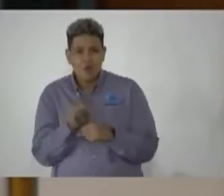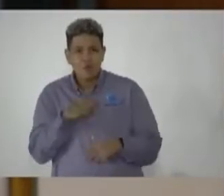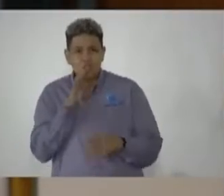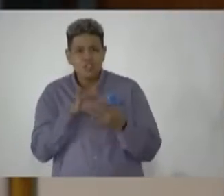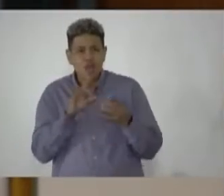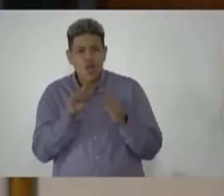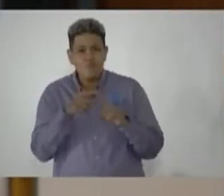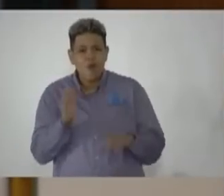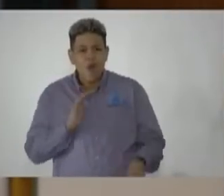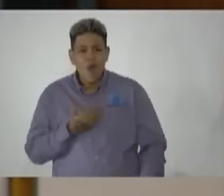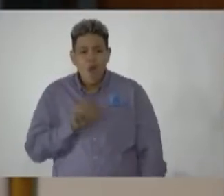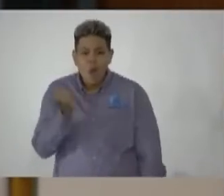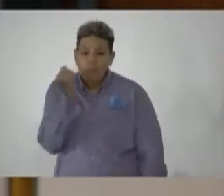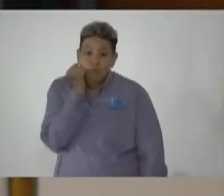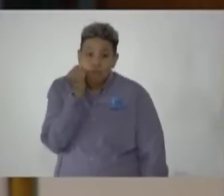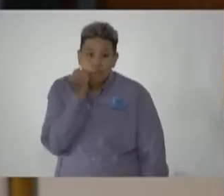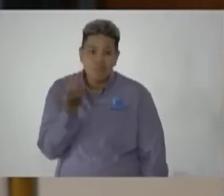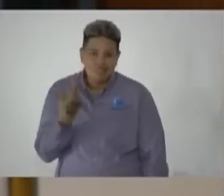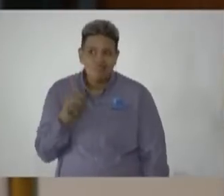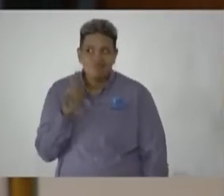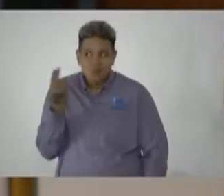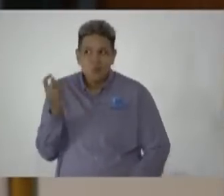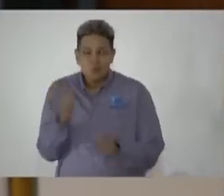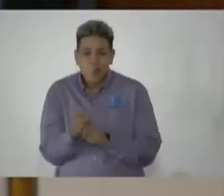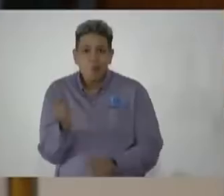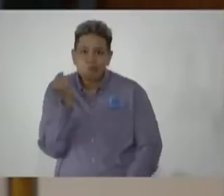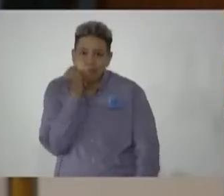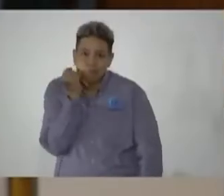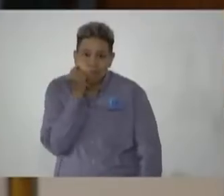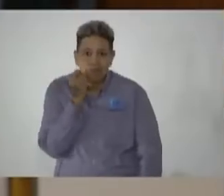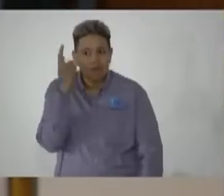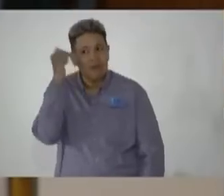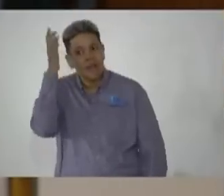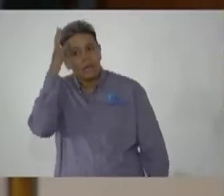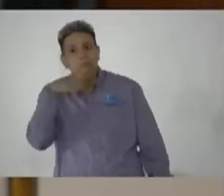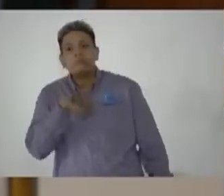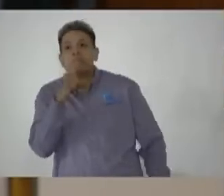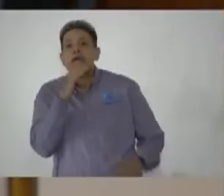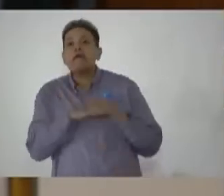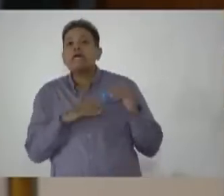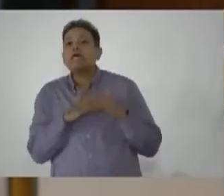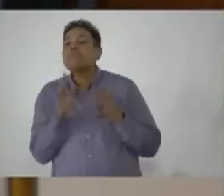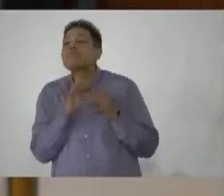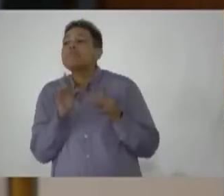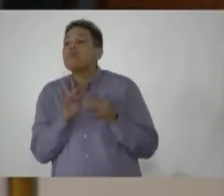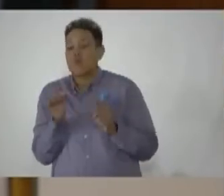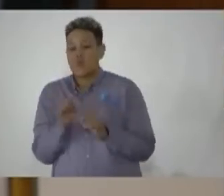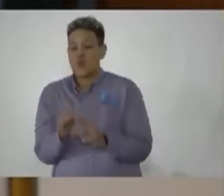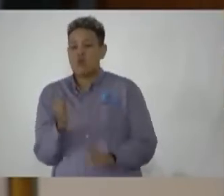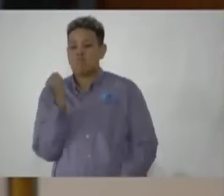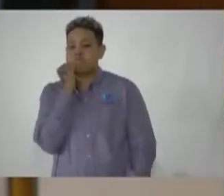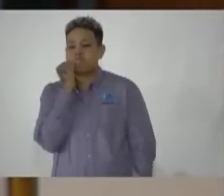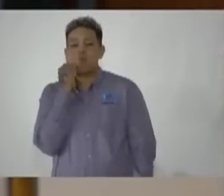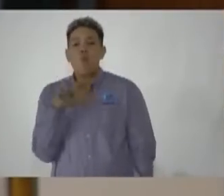period. That's the word we use. But so uncomfortable was he with the word.